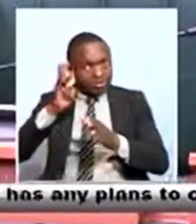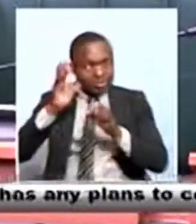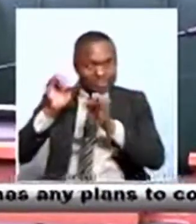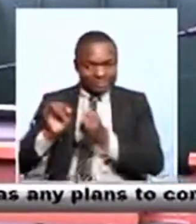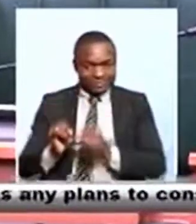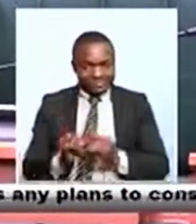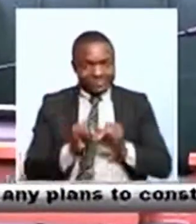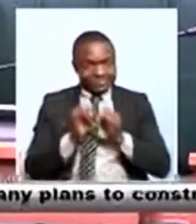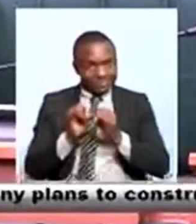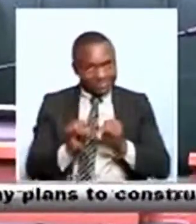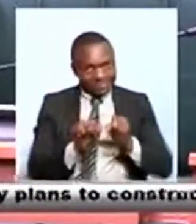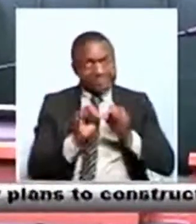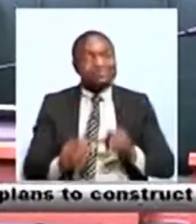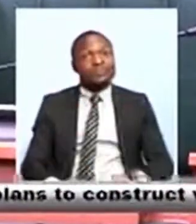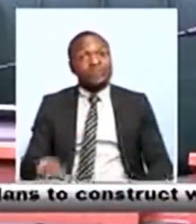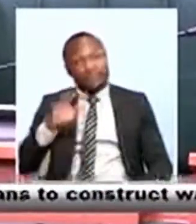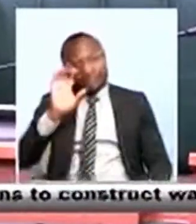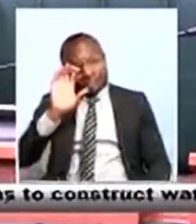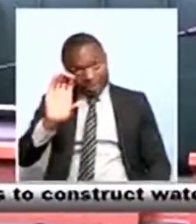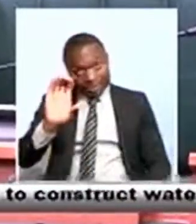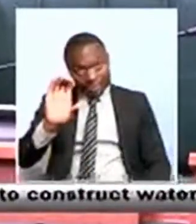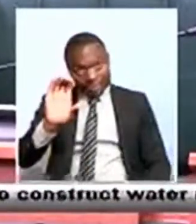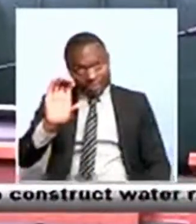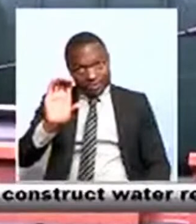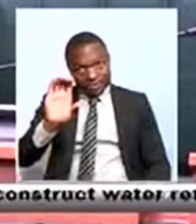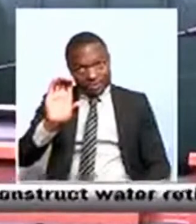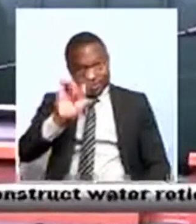implemented, and C,